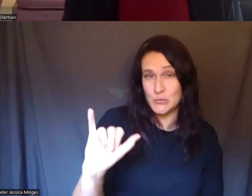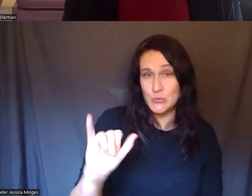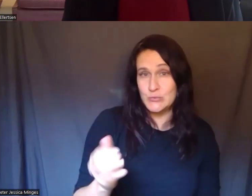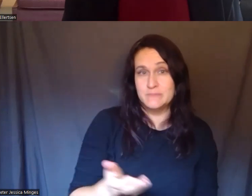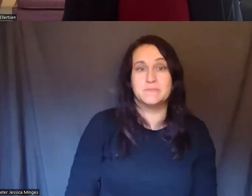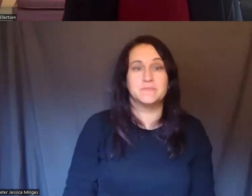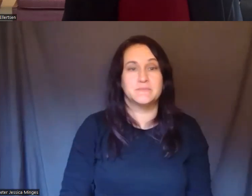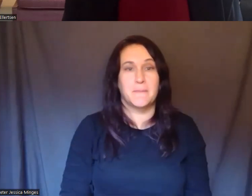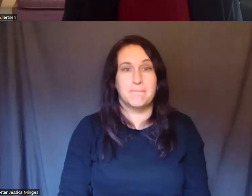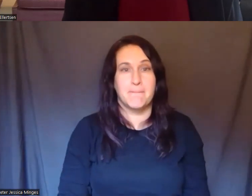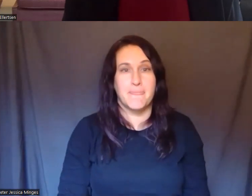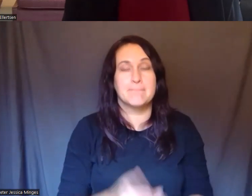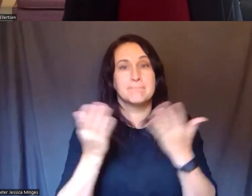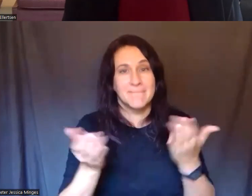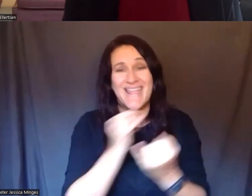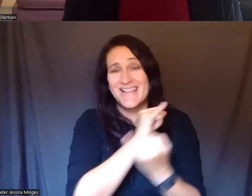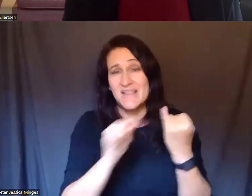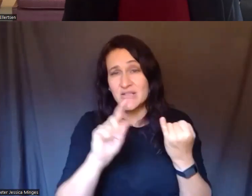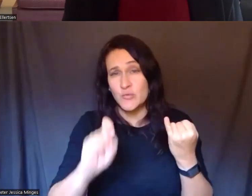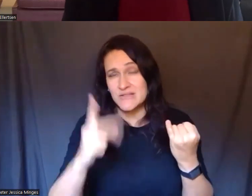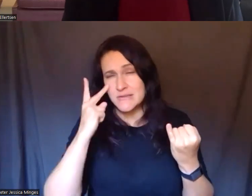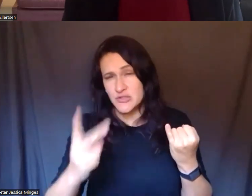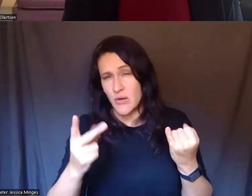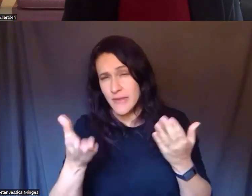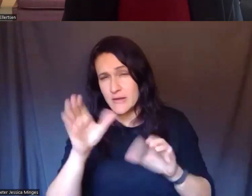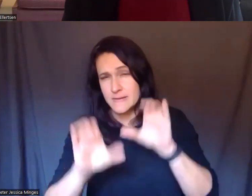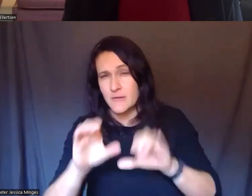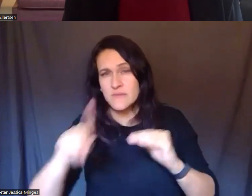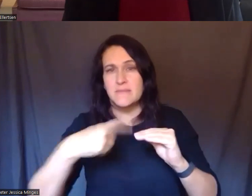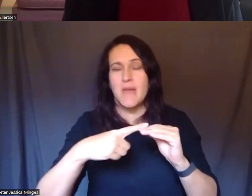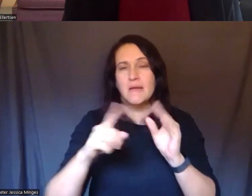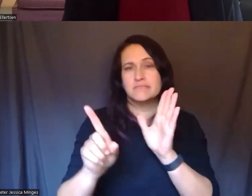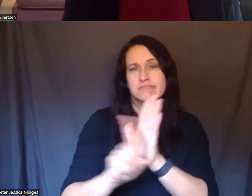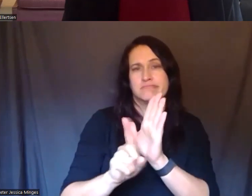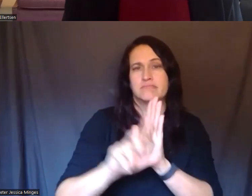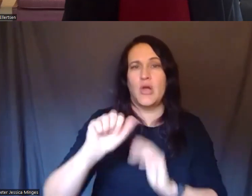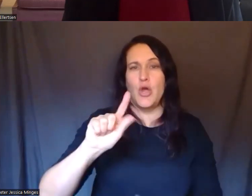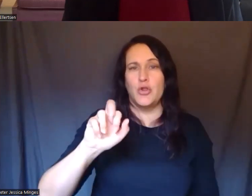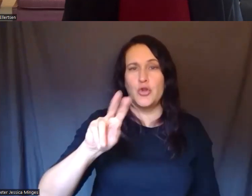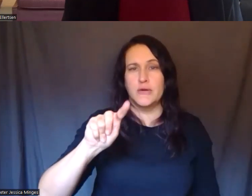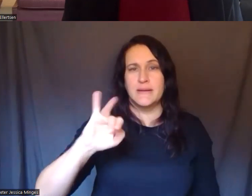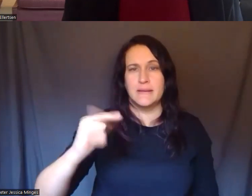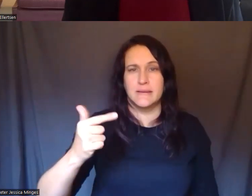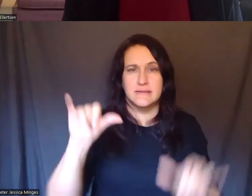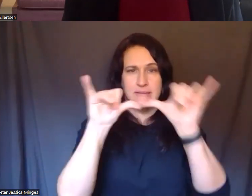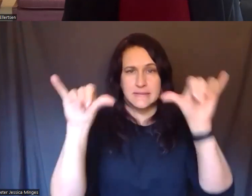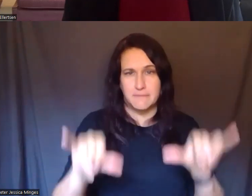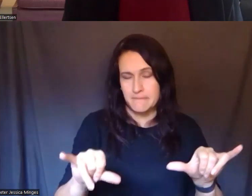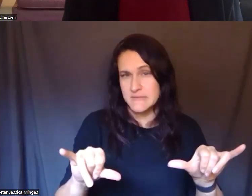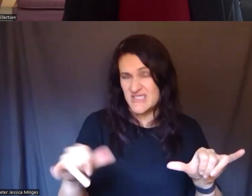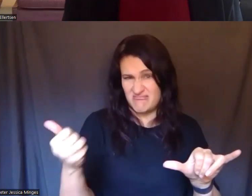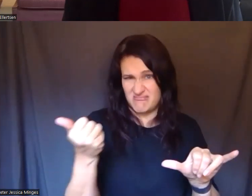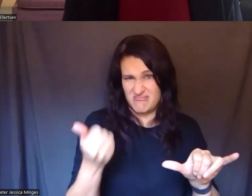The last question I saw in the chat was about alerting systems. Are there any alerting systems tied to